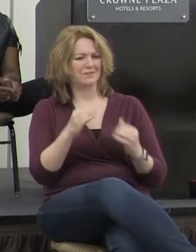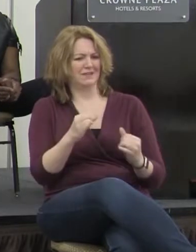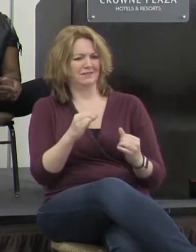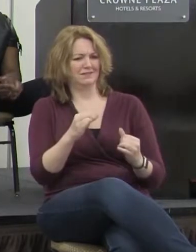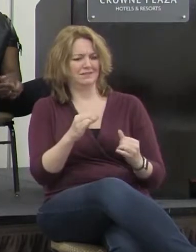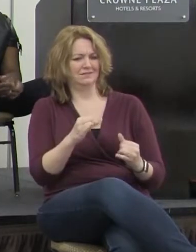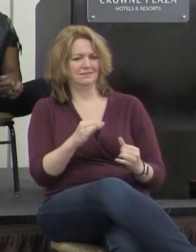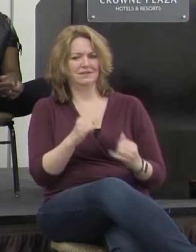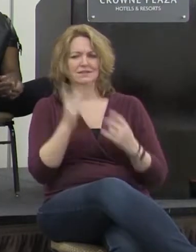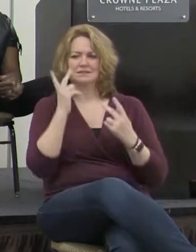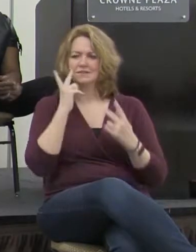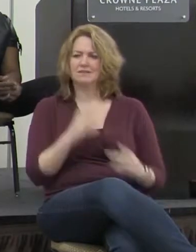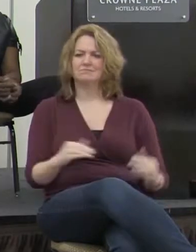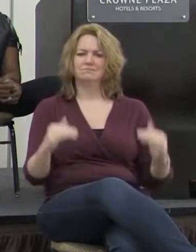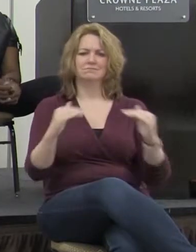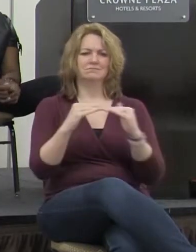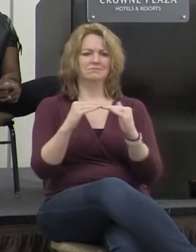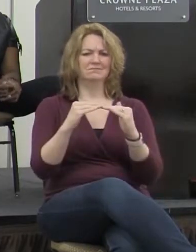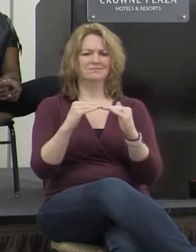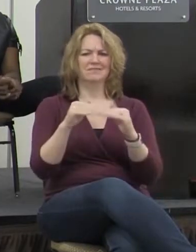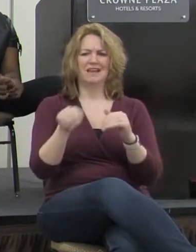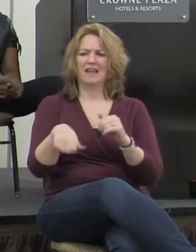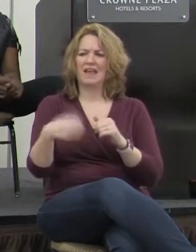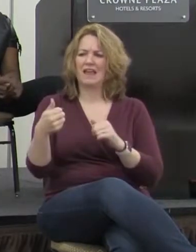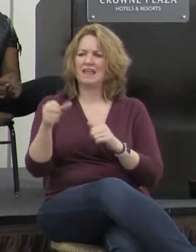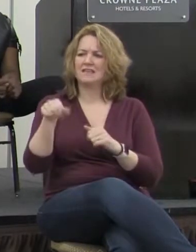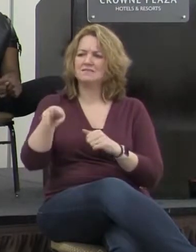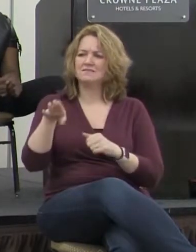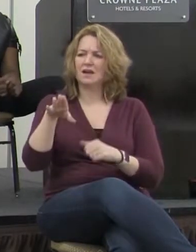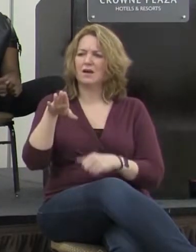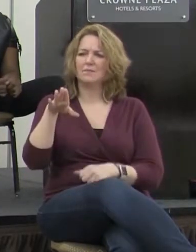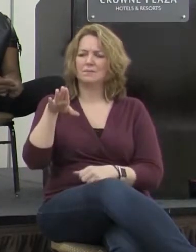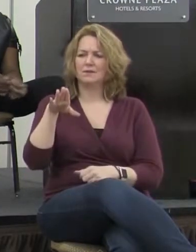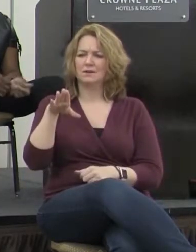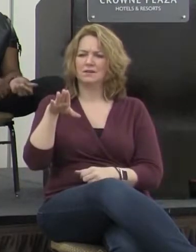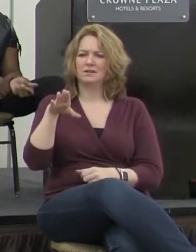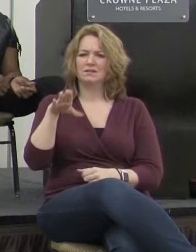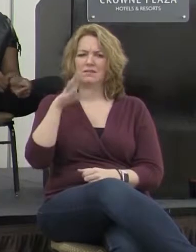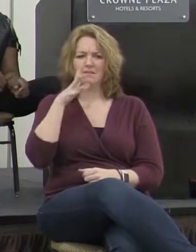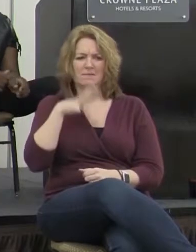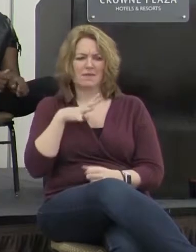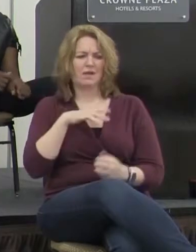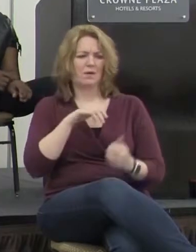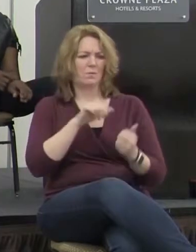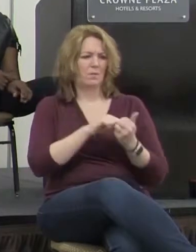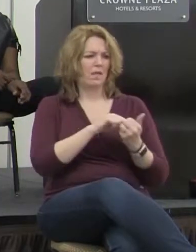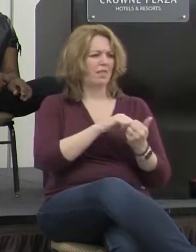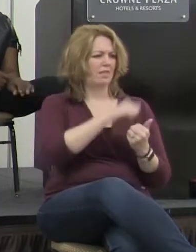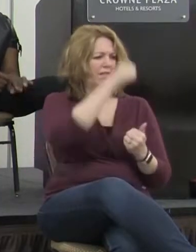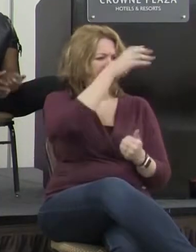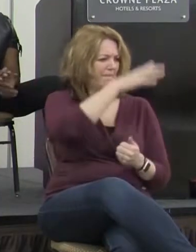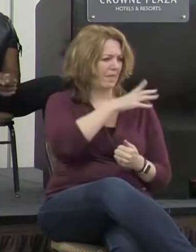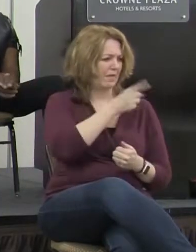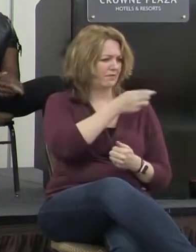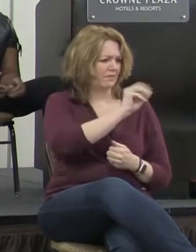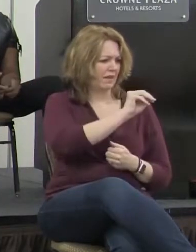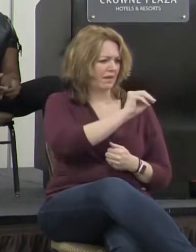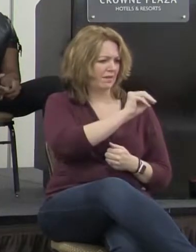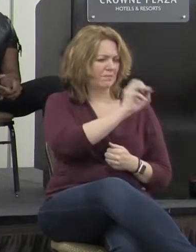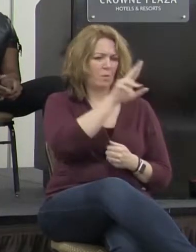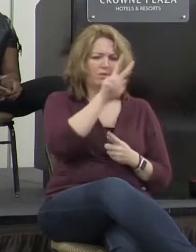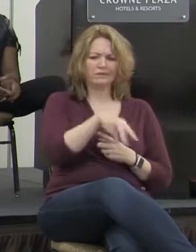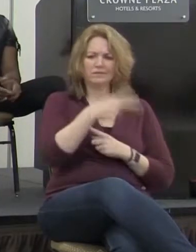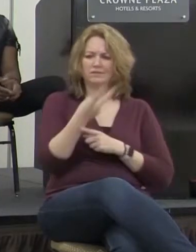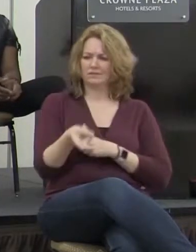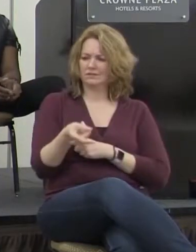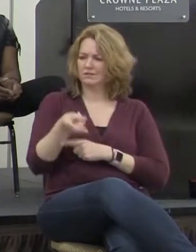way as you would any female submissive who is with a male dominant, or a male submissive who